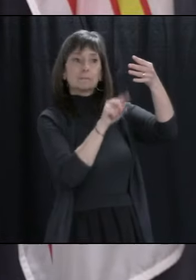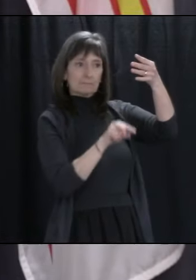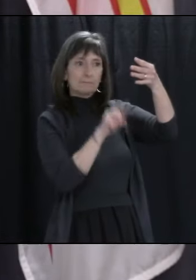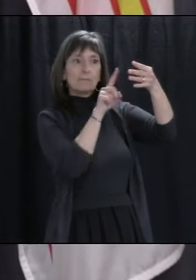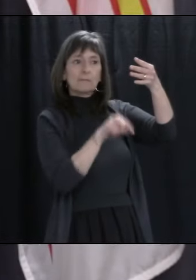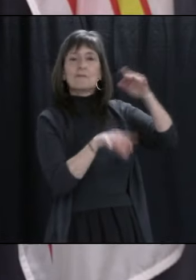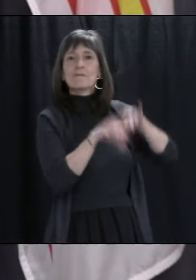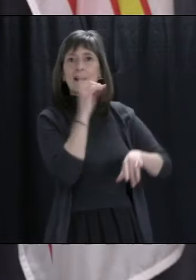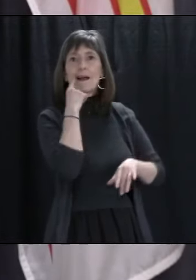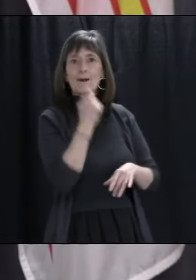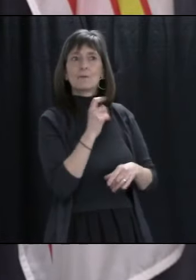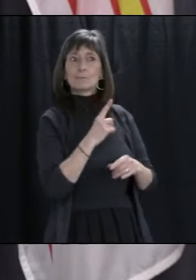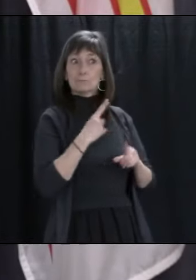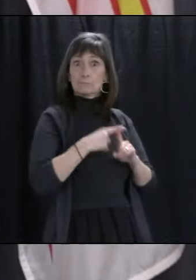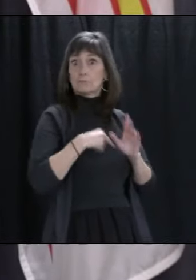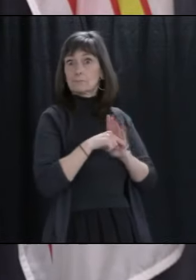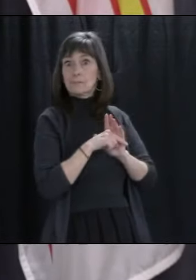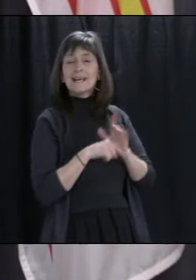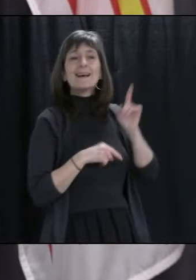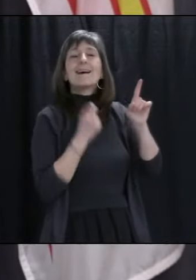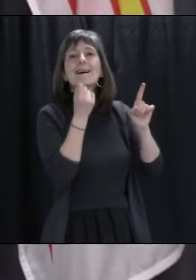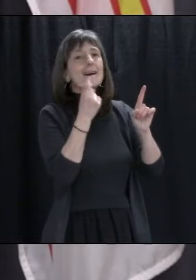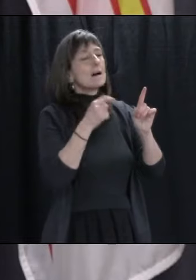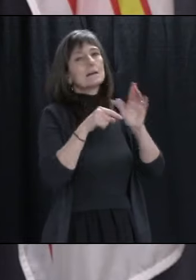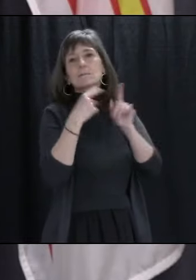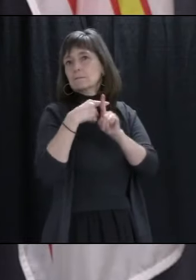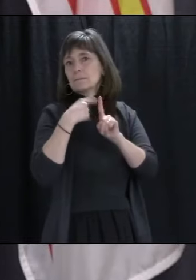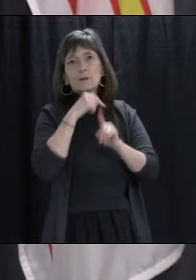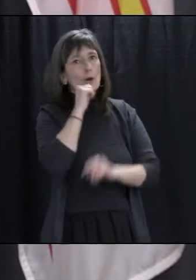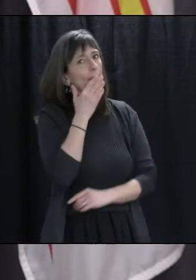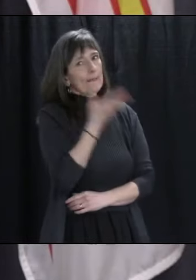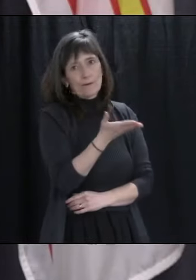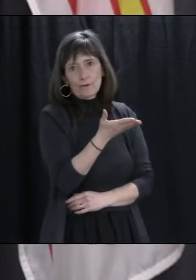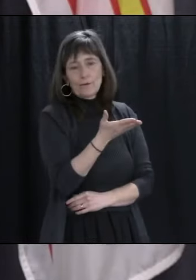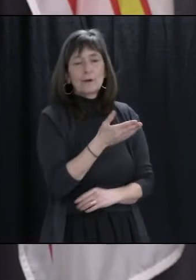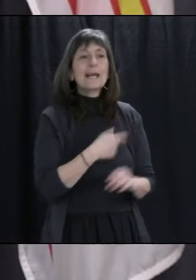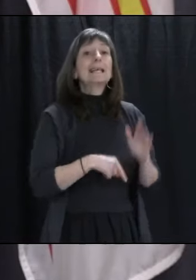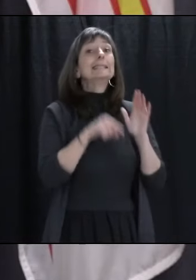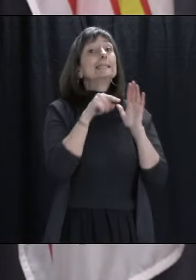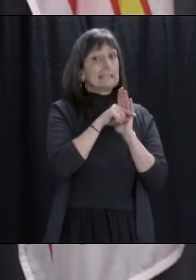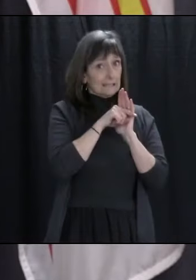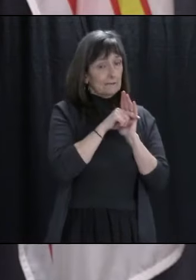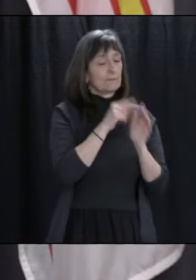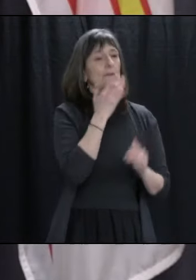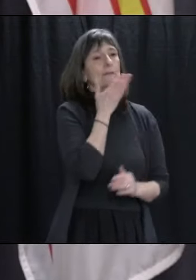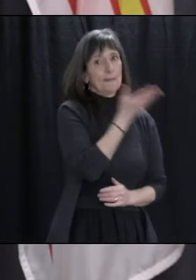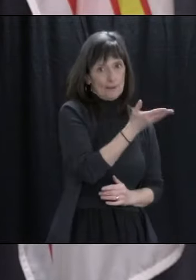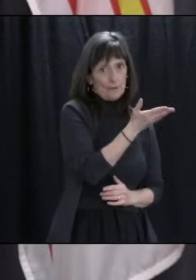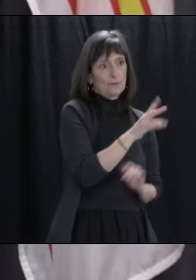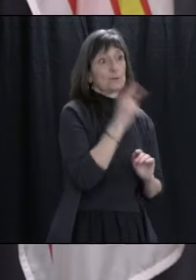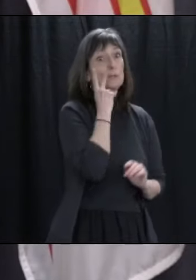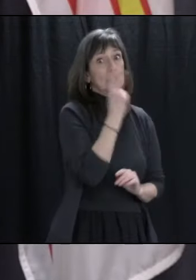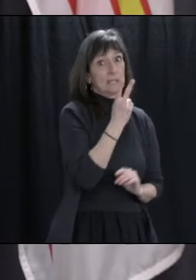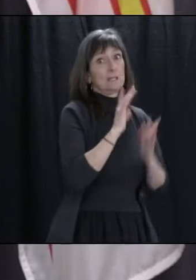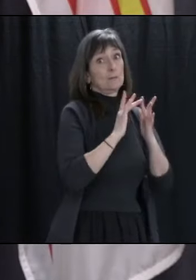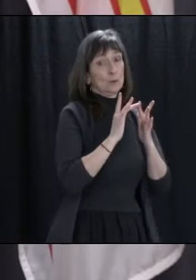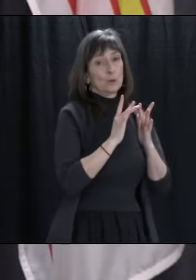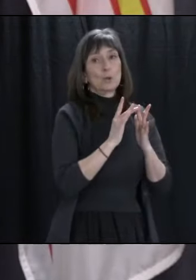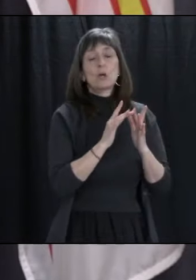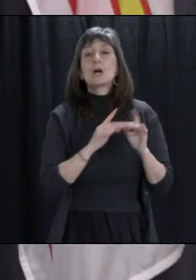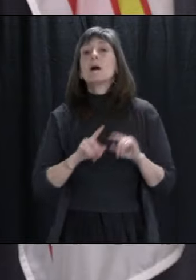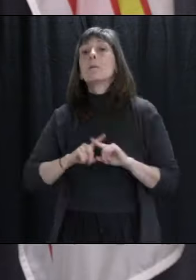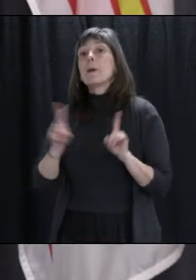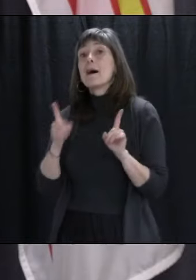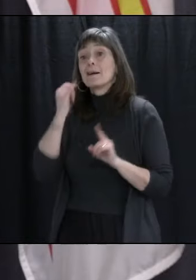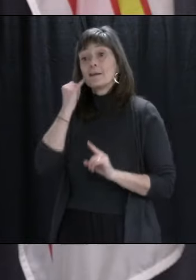have a positive test result, you will be notified by a public health official. This is to make sure that you receive the